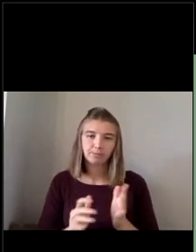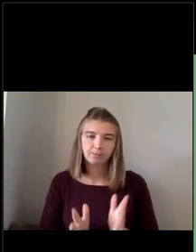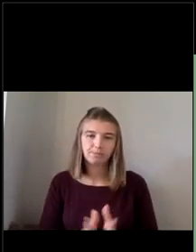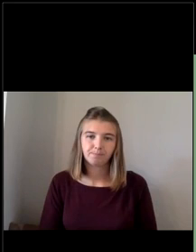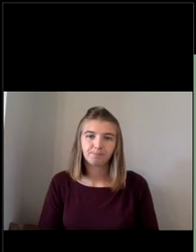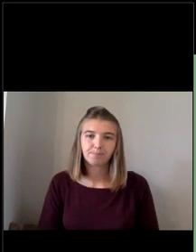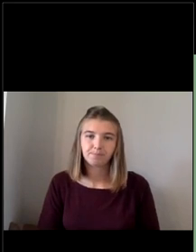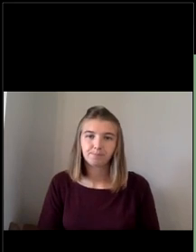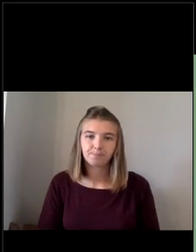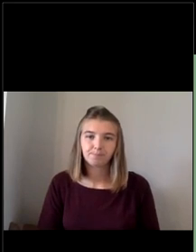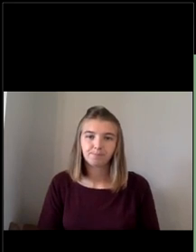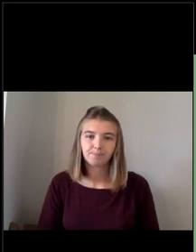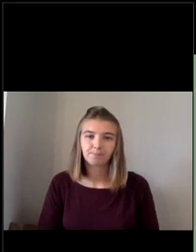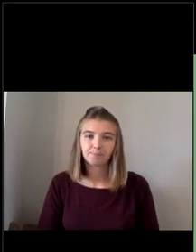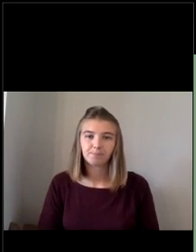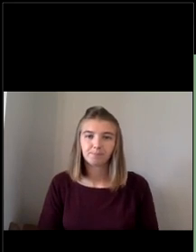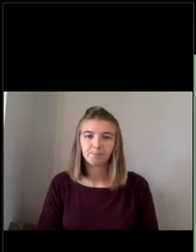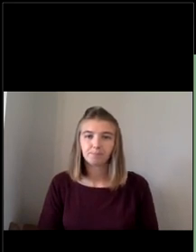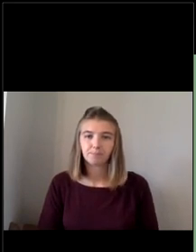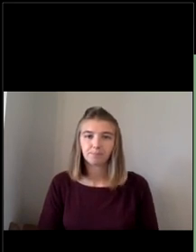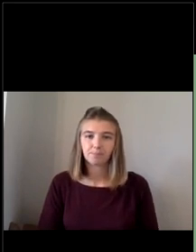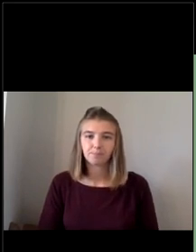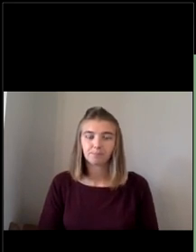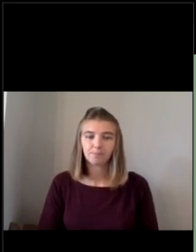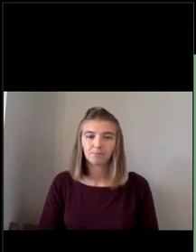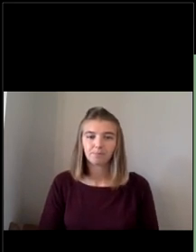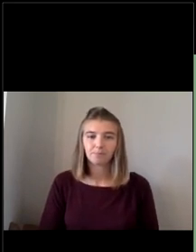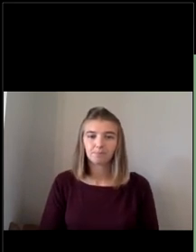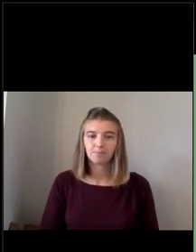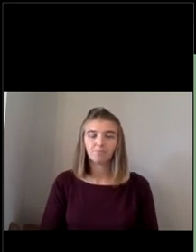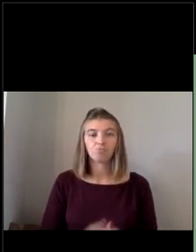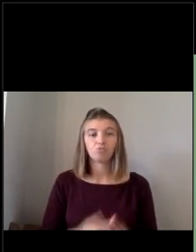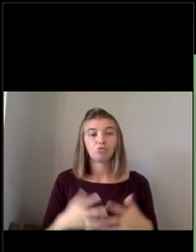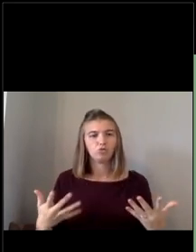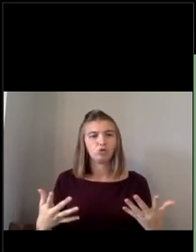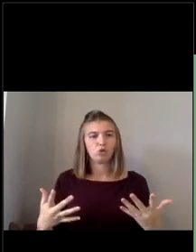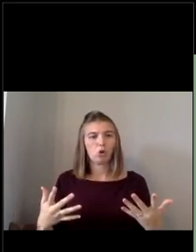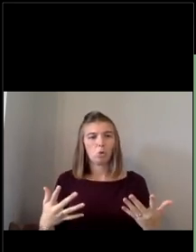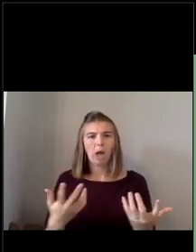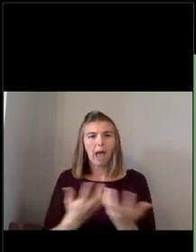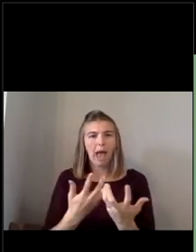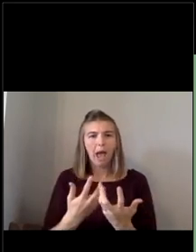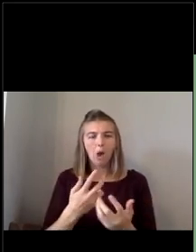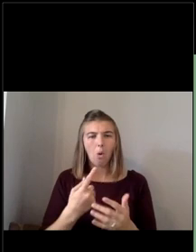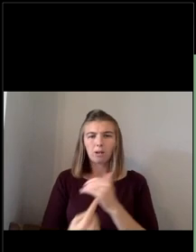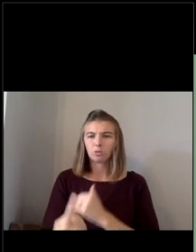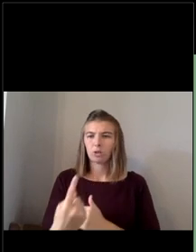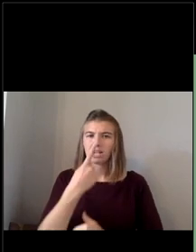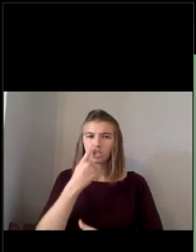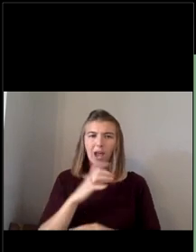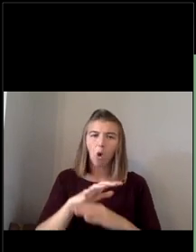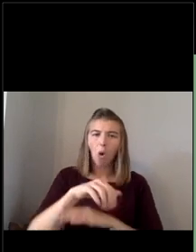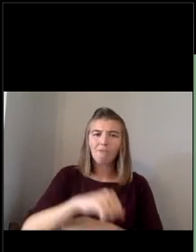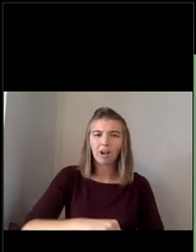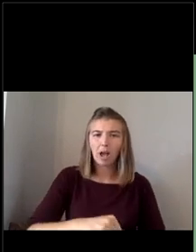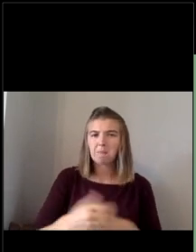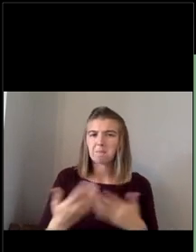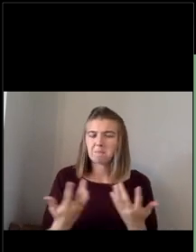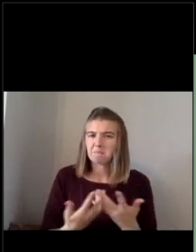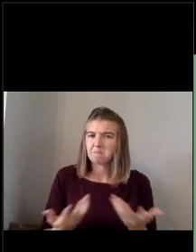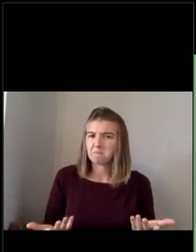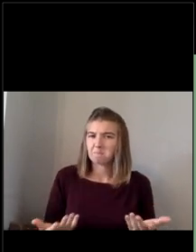So how can we overcome isolation? in my own experience, the way I have